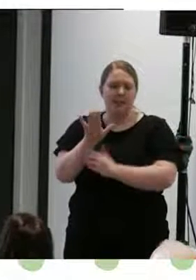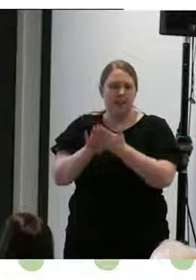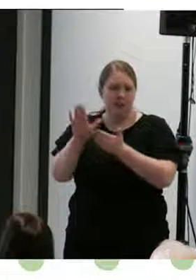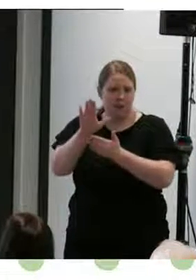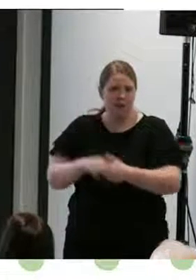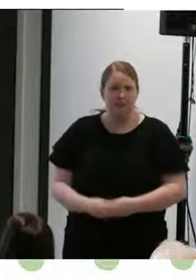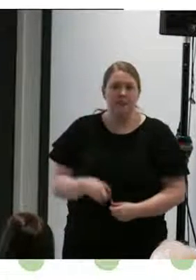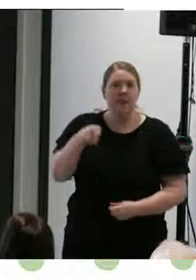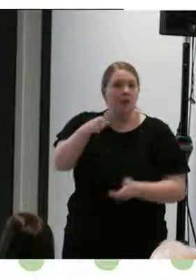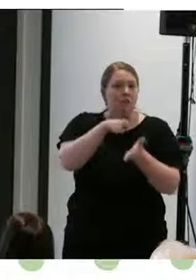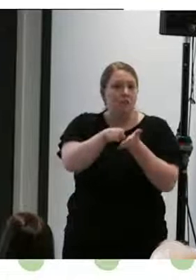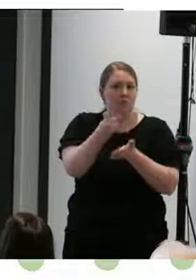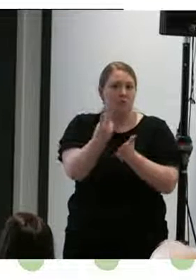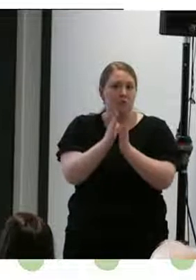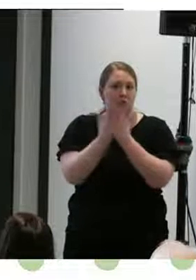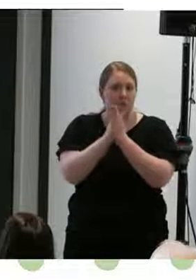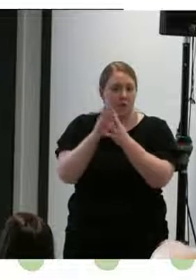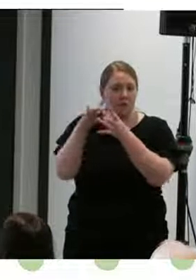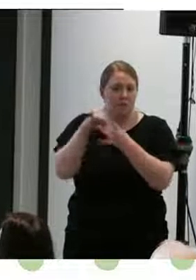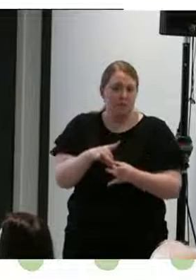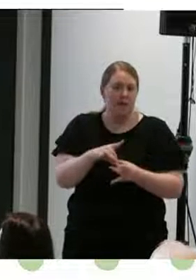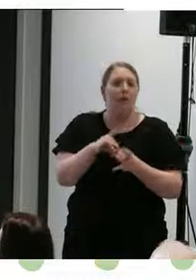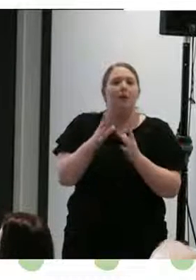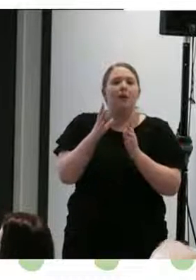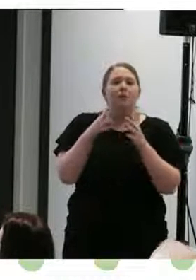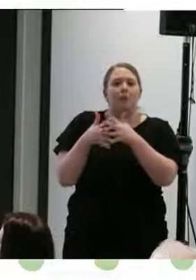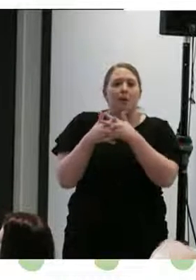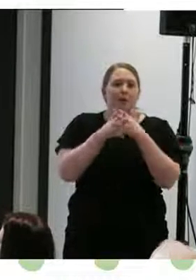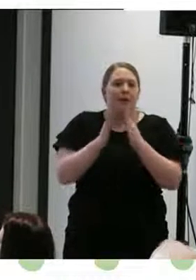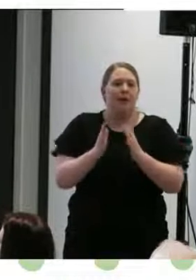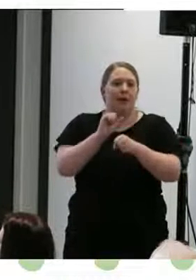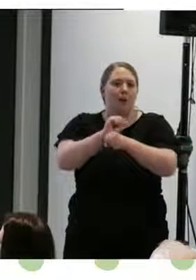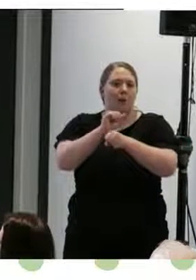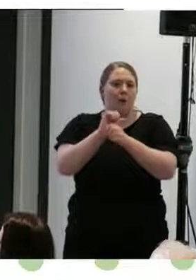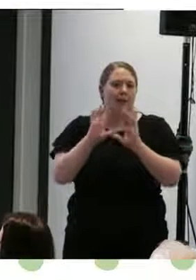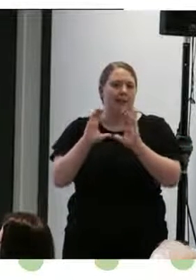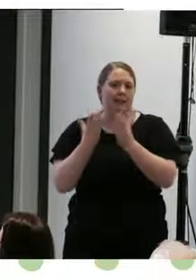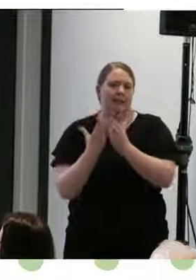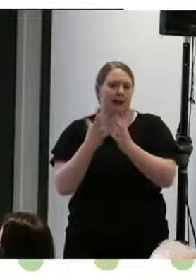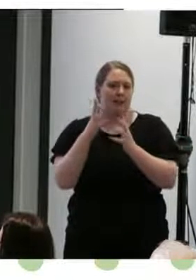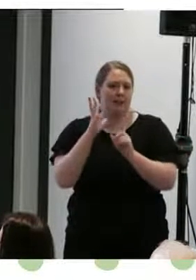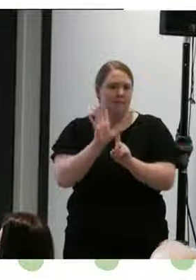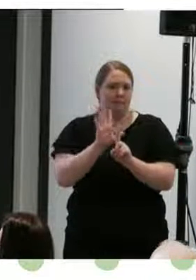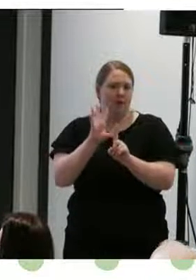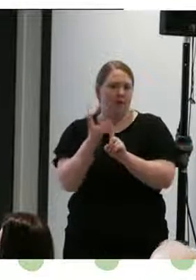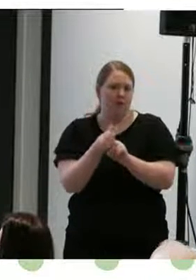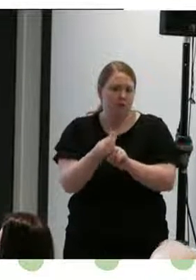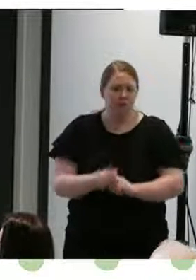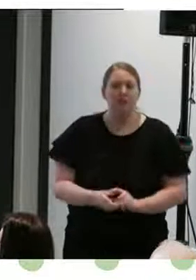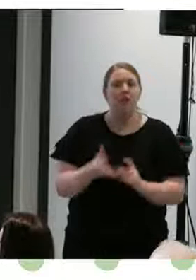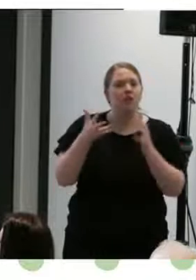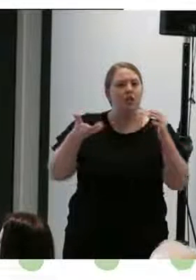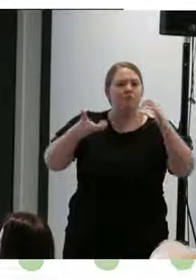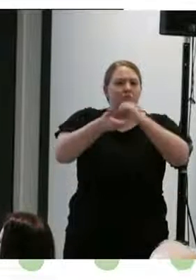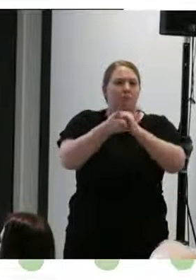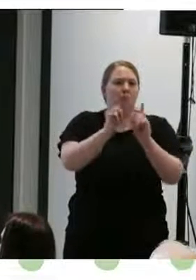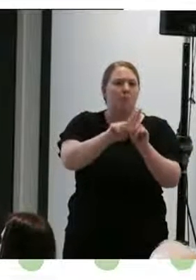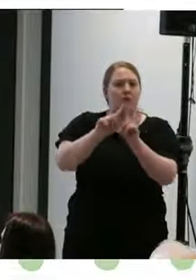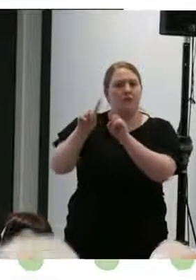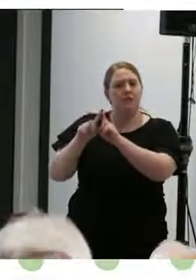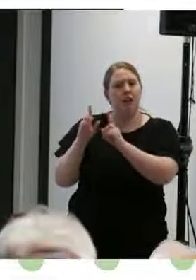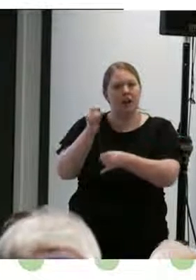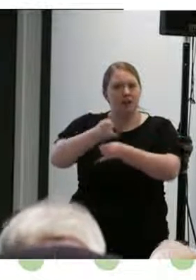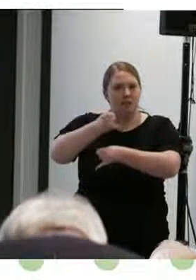authored 2 books exploring American working class culture. She has also collaborated with research institutions, including Brookings and the